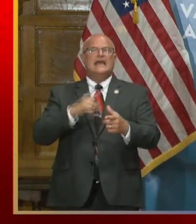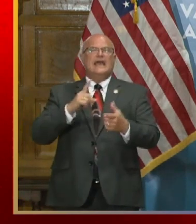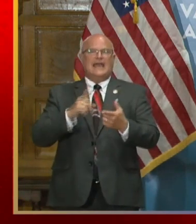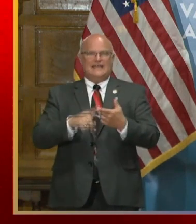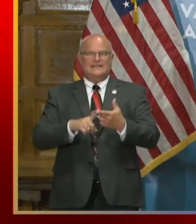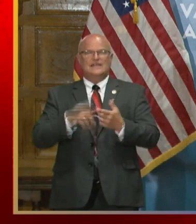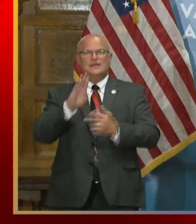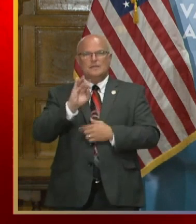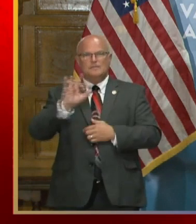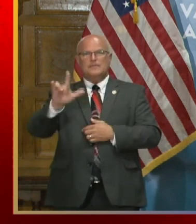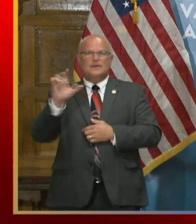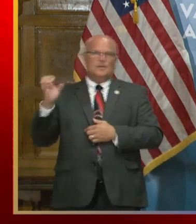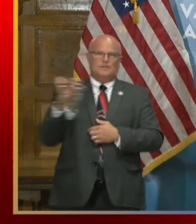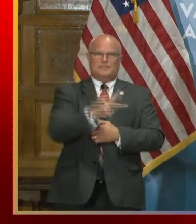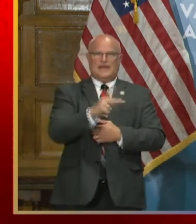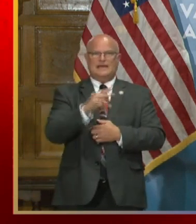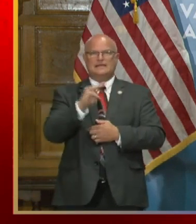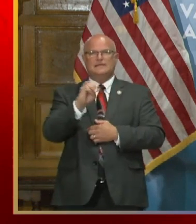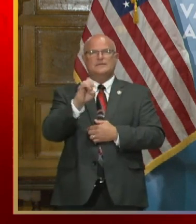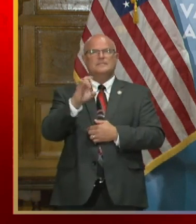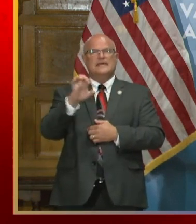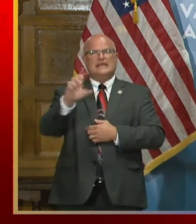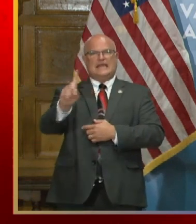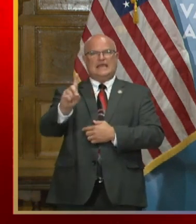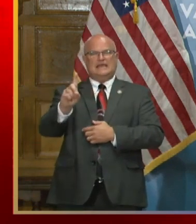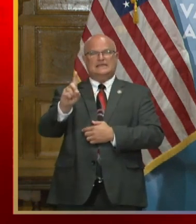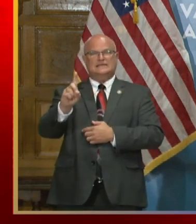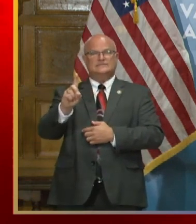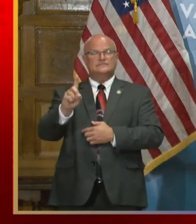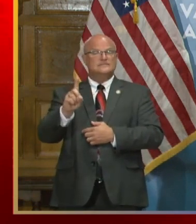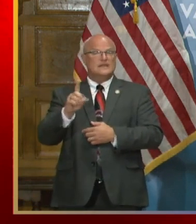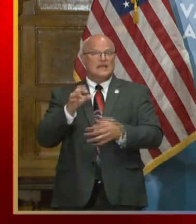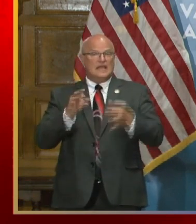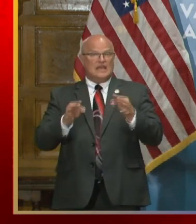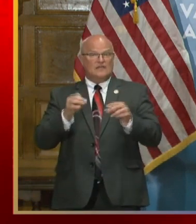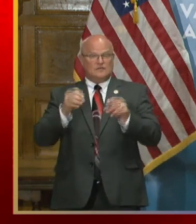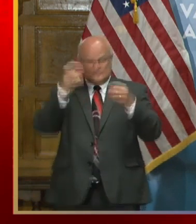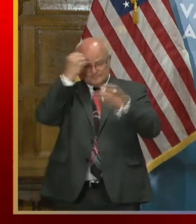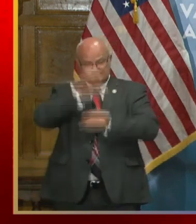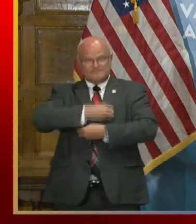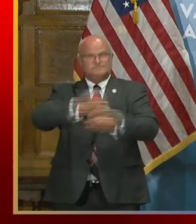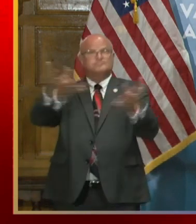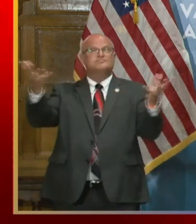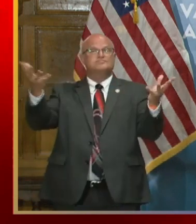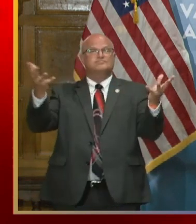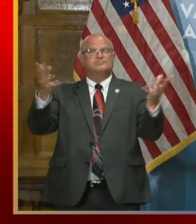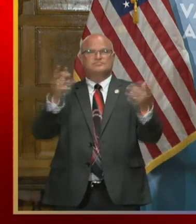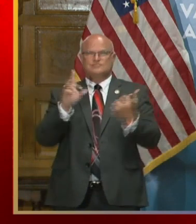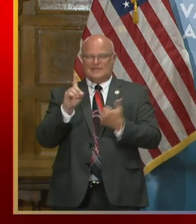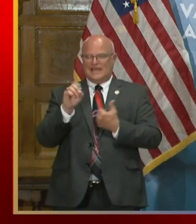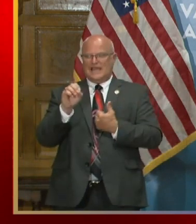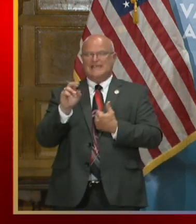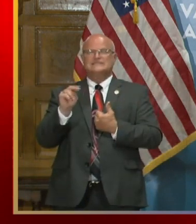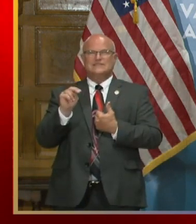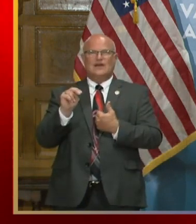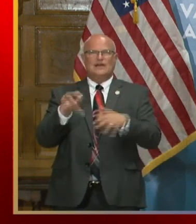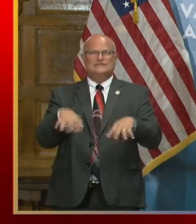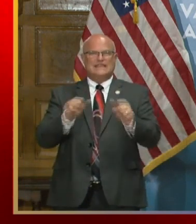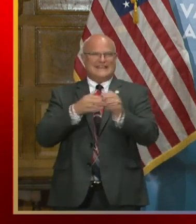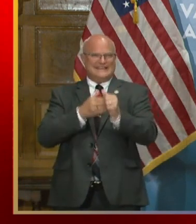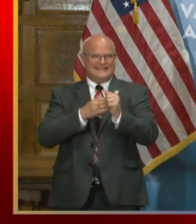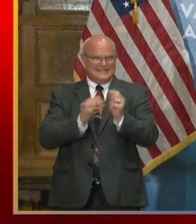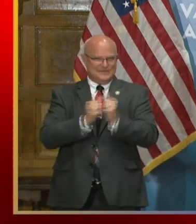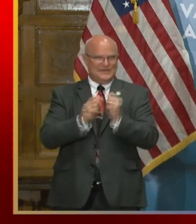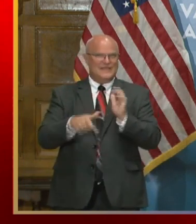be billable to Medicaid. This, if we get the word out sufficiently, and Don has taken the lead